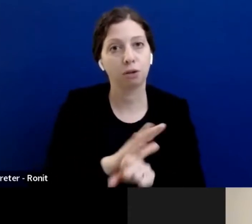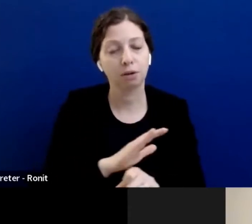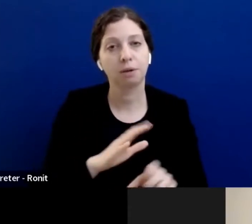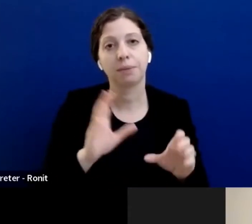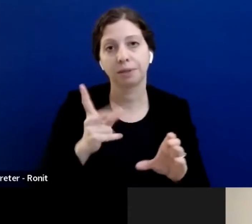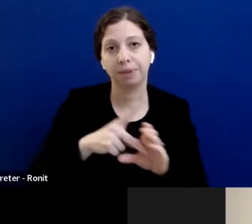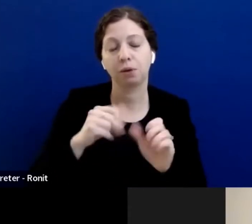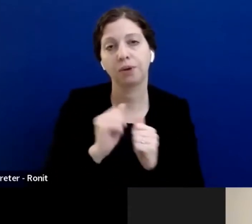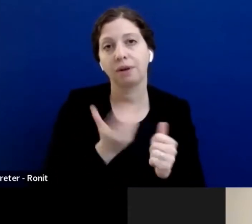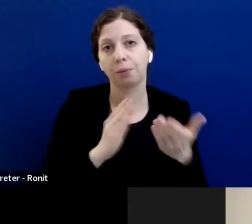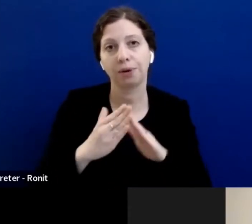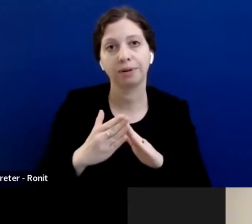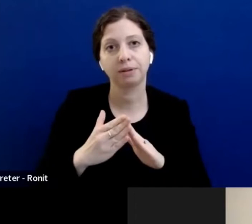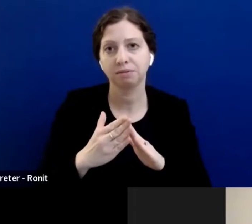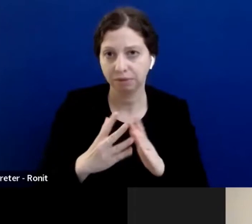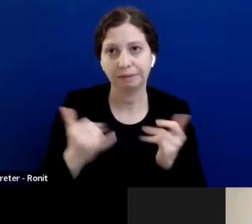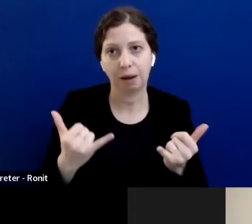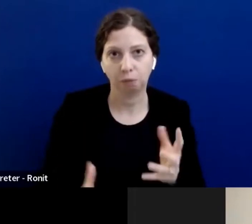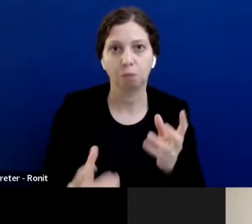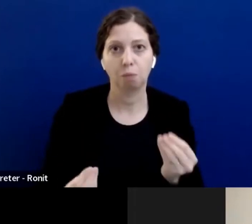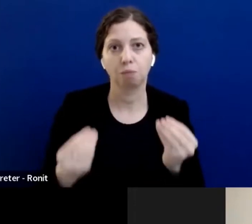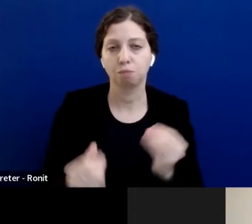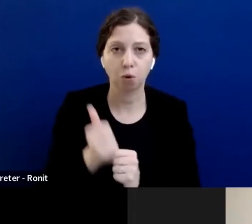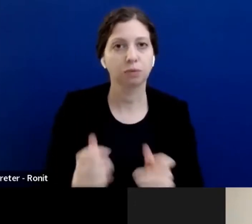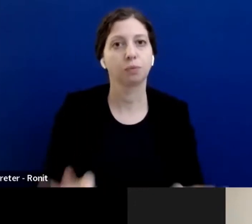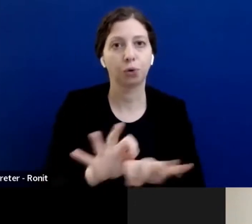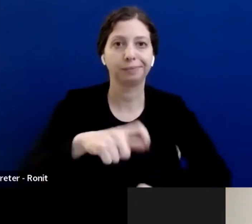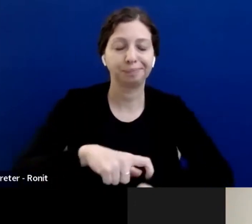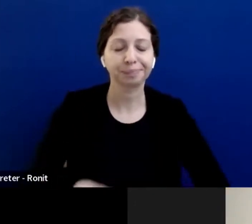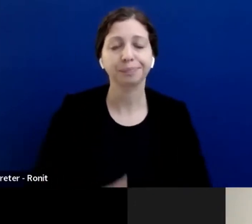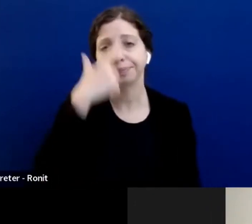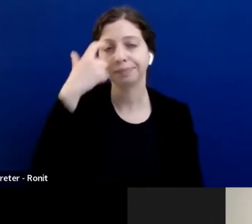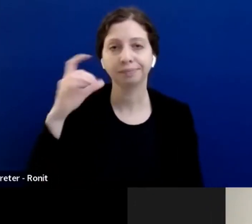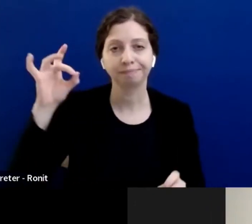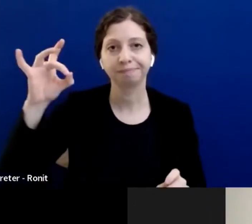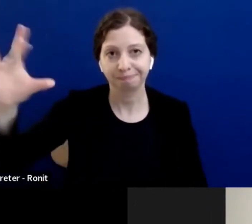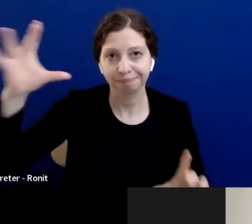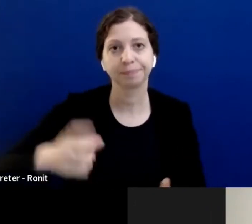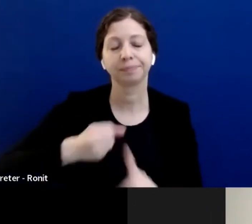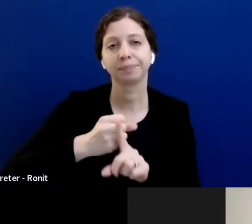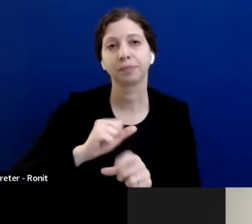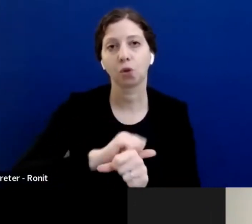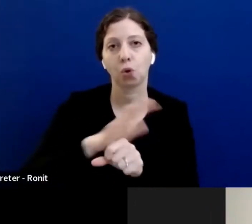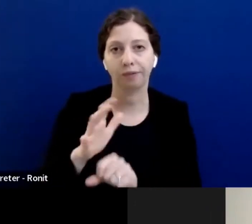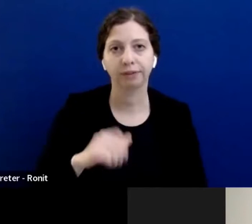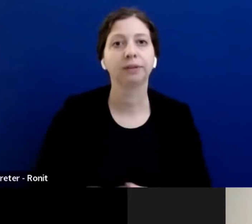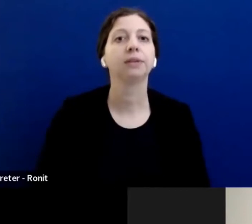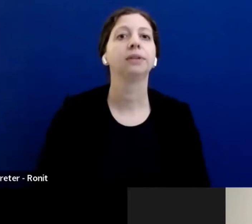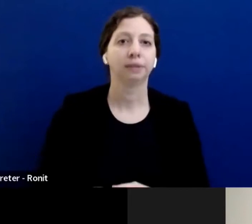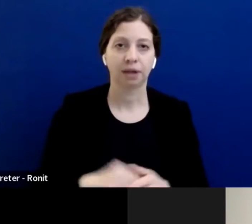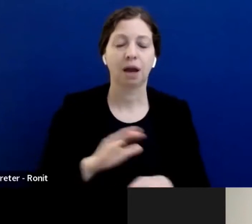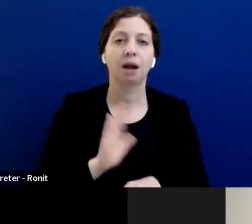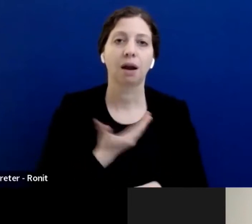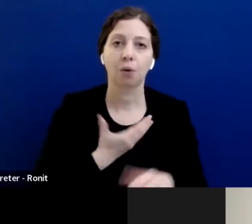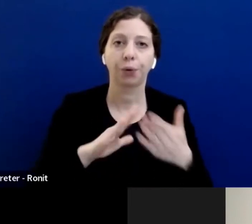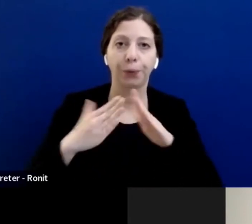communities has never been more important, both because of the devastating impact that COVID-19 has had on our